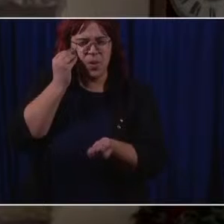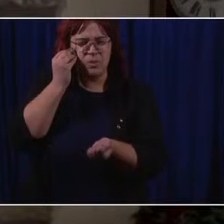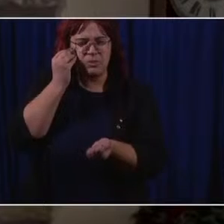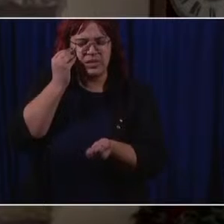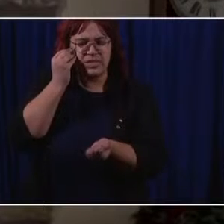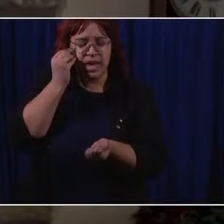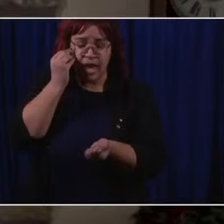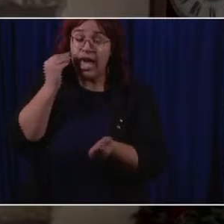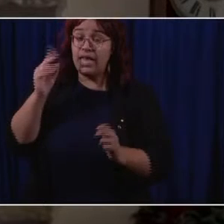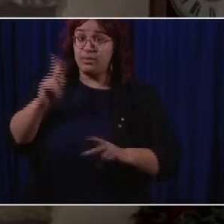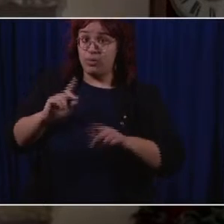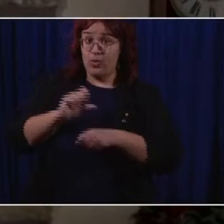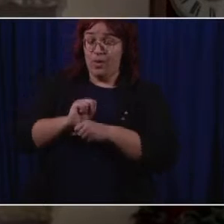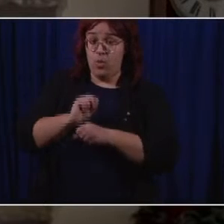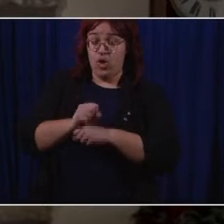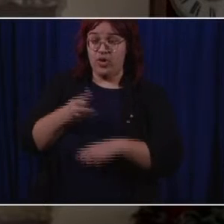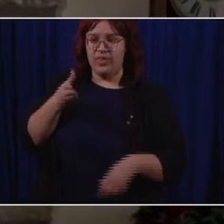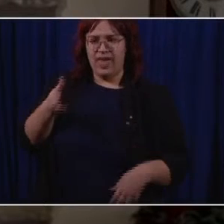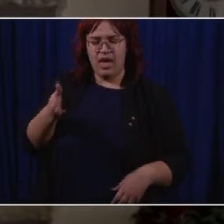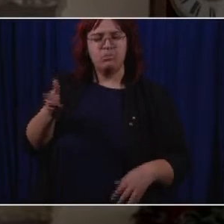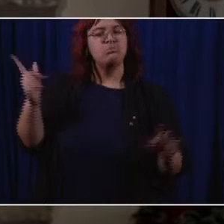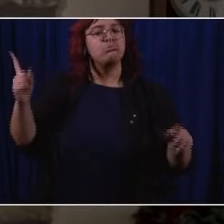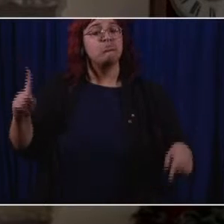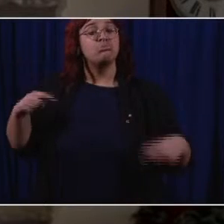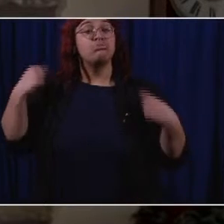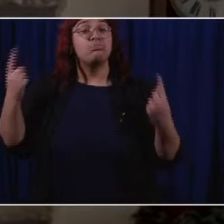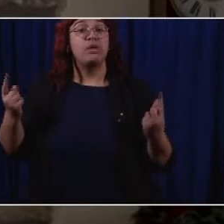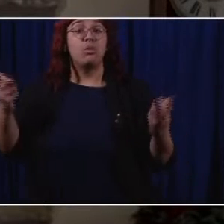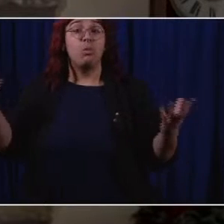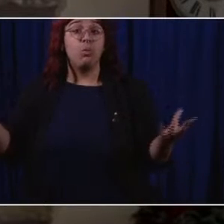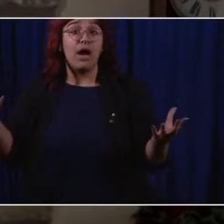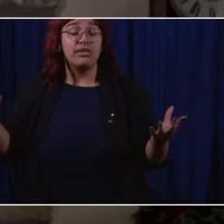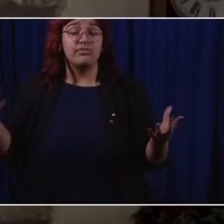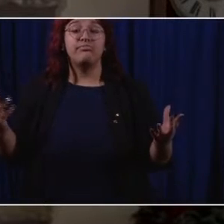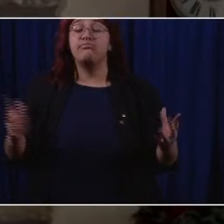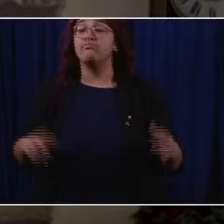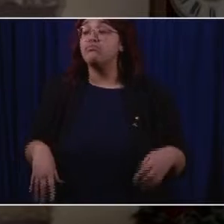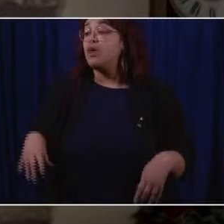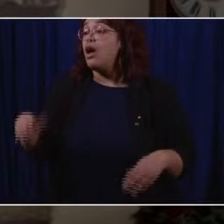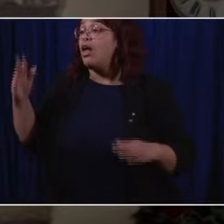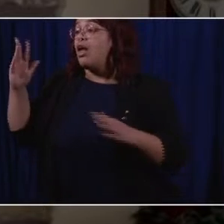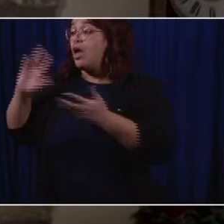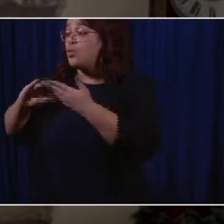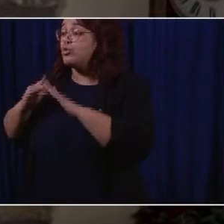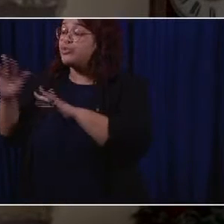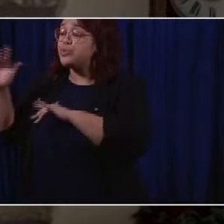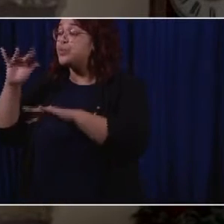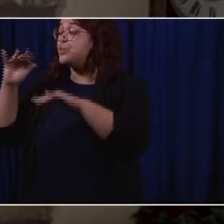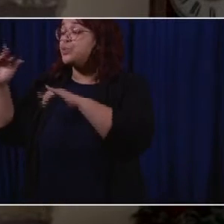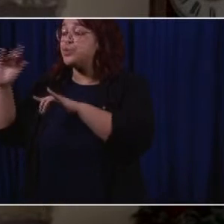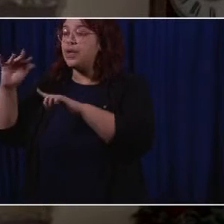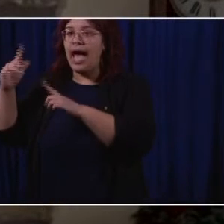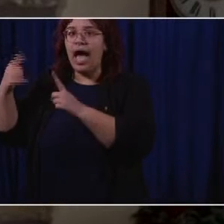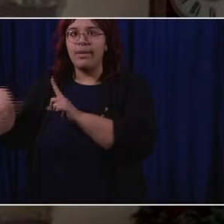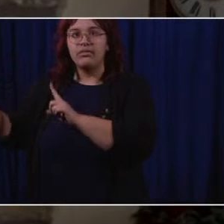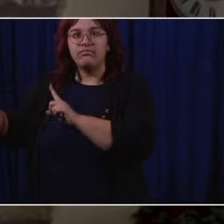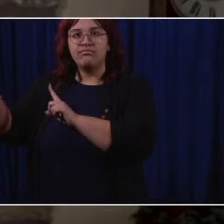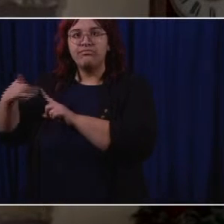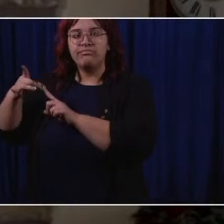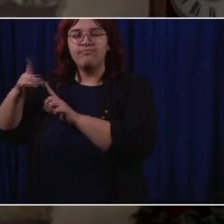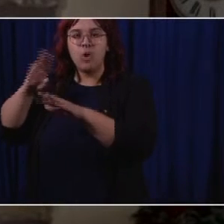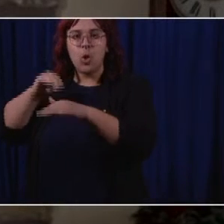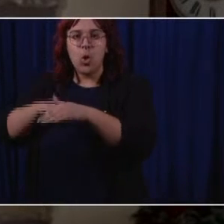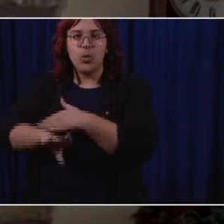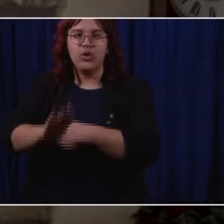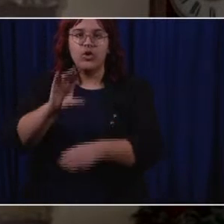who work there have been going in, they are COVID positive, but they're still going into work because they